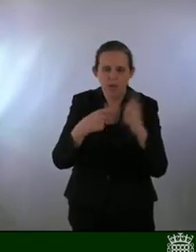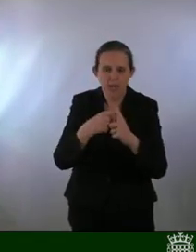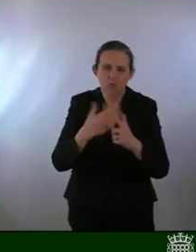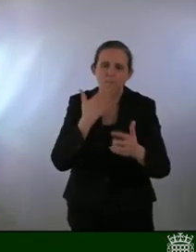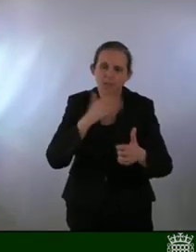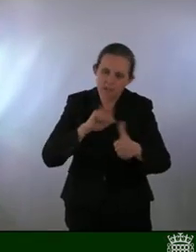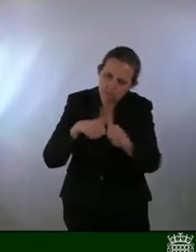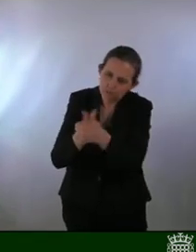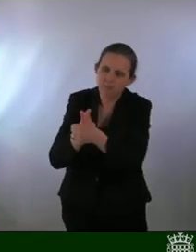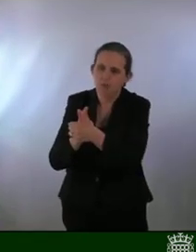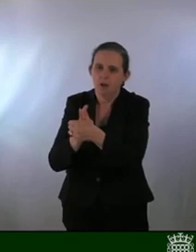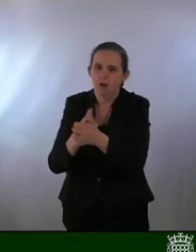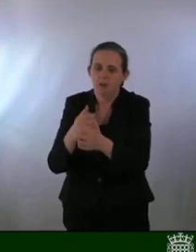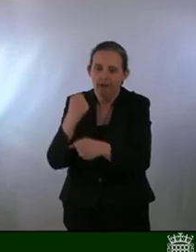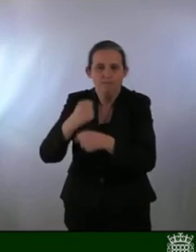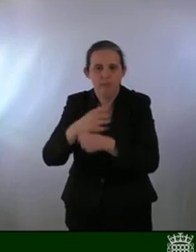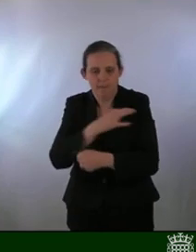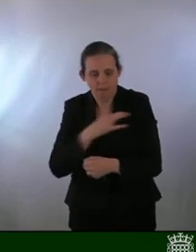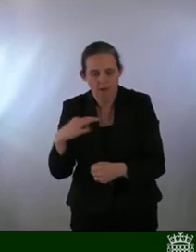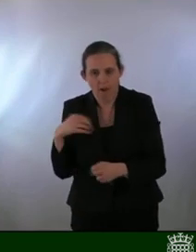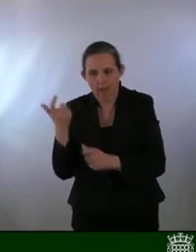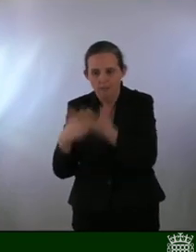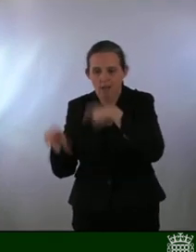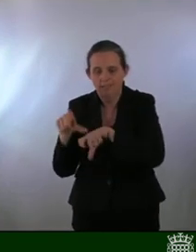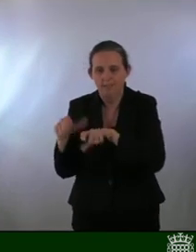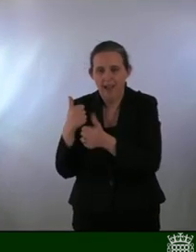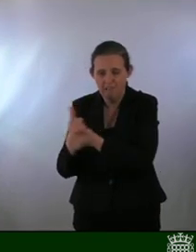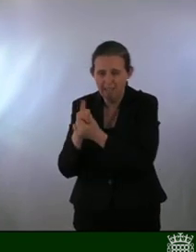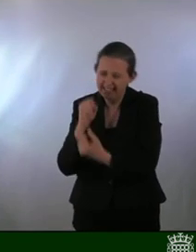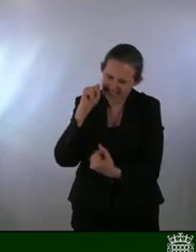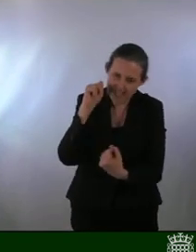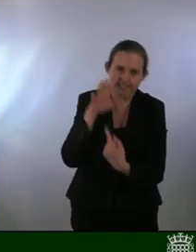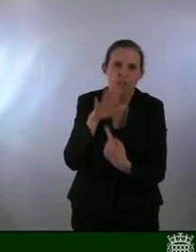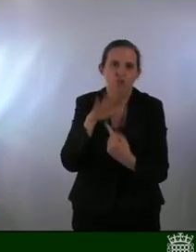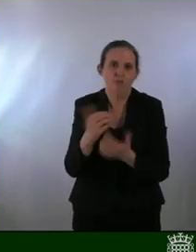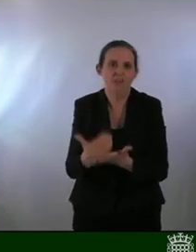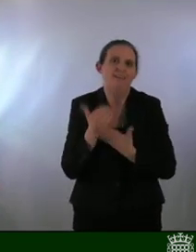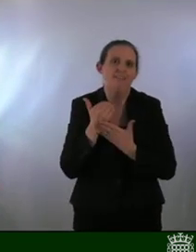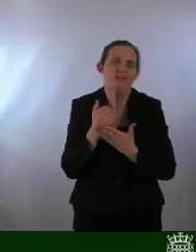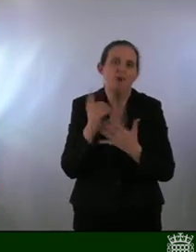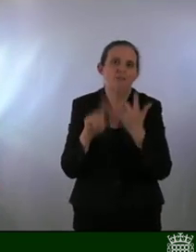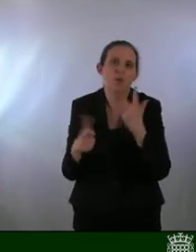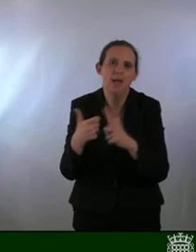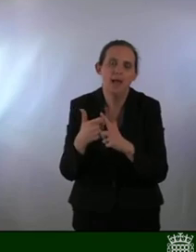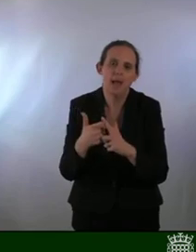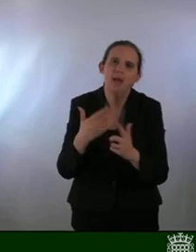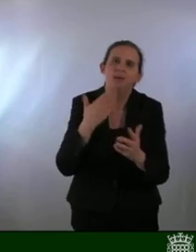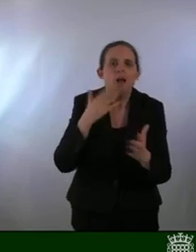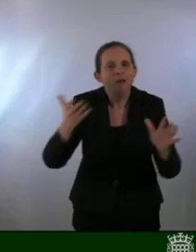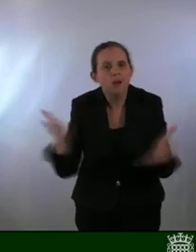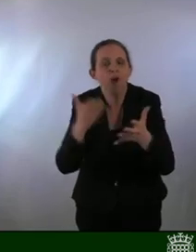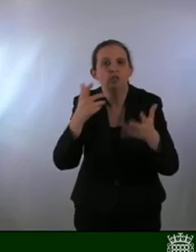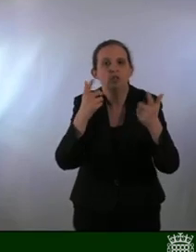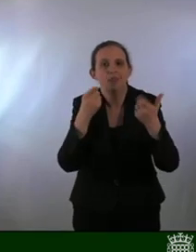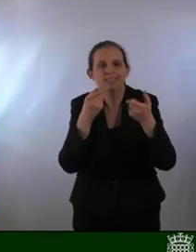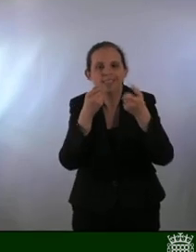scientific advice. That is essential for the safety of this country. But I could also encourage the Secretary of State to ensure that the